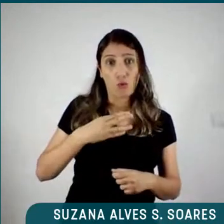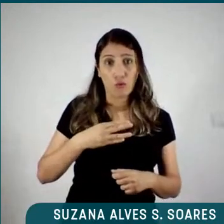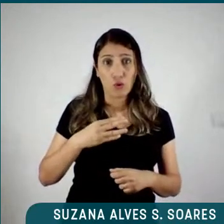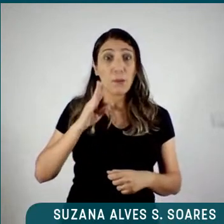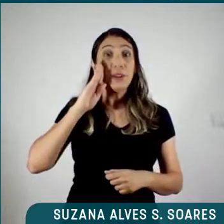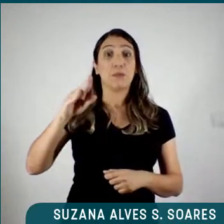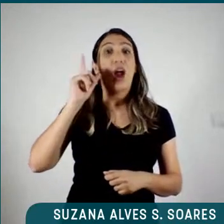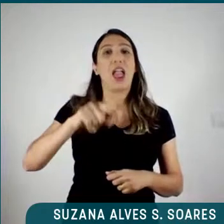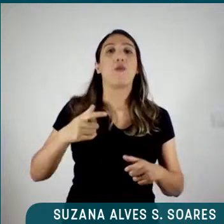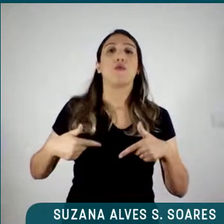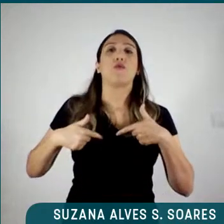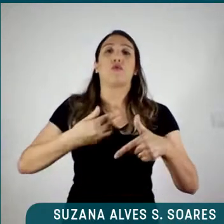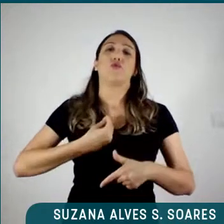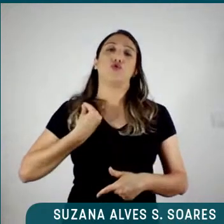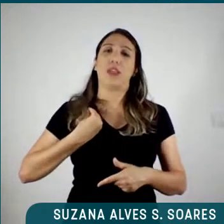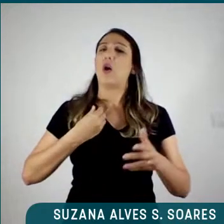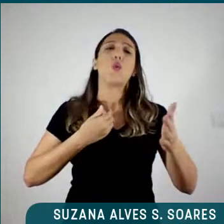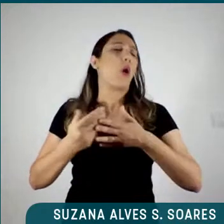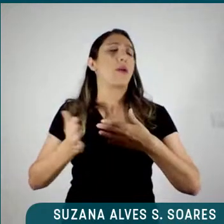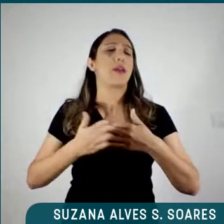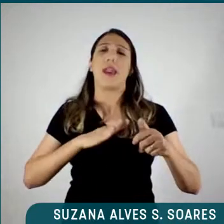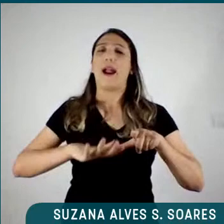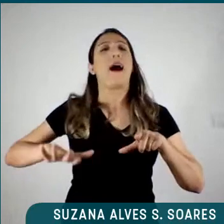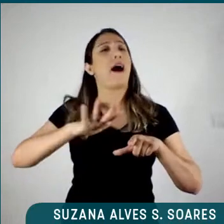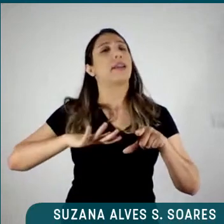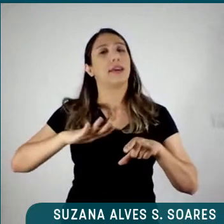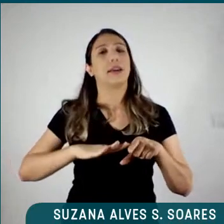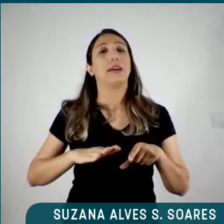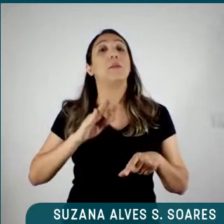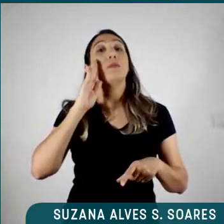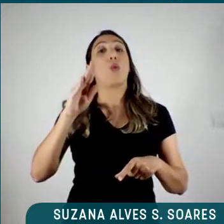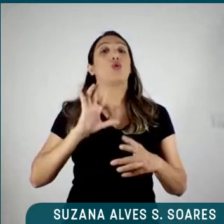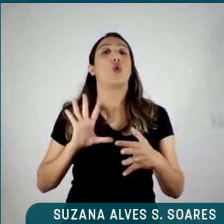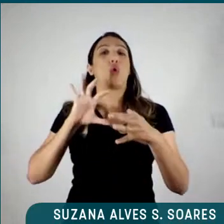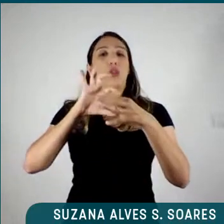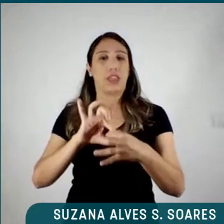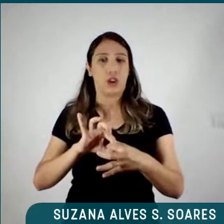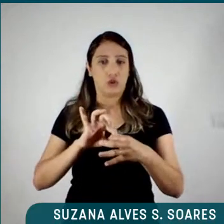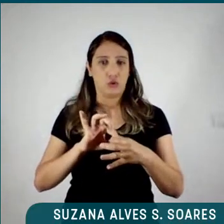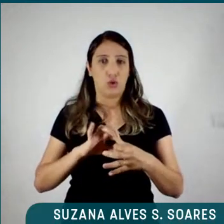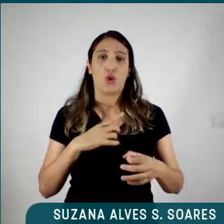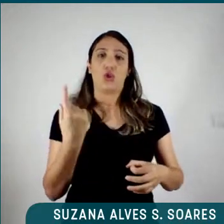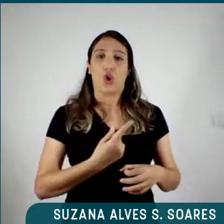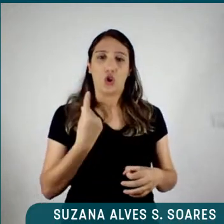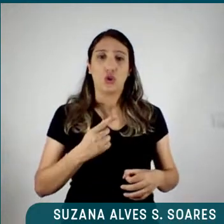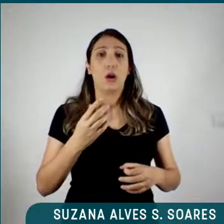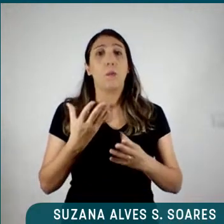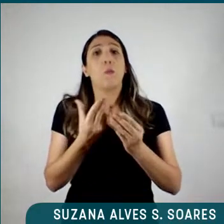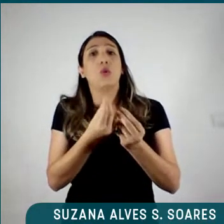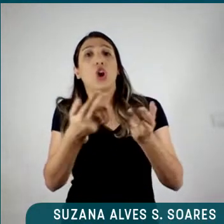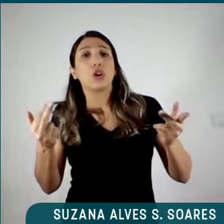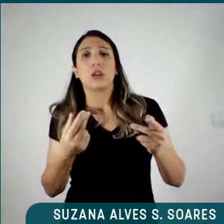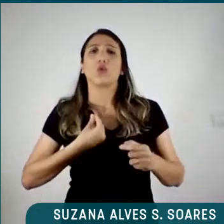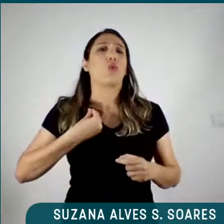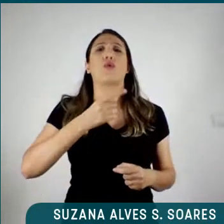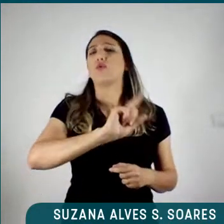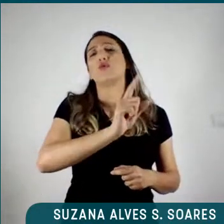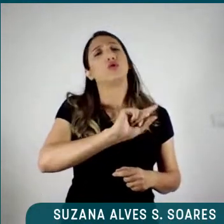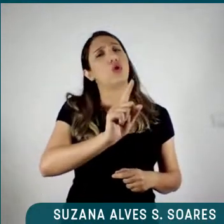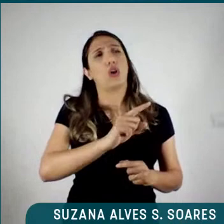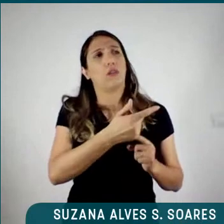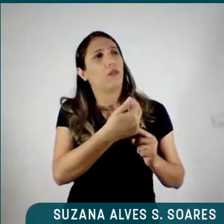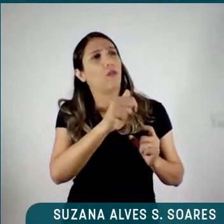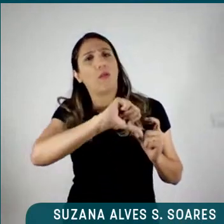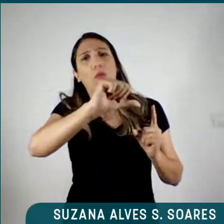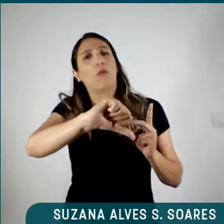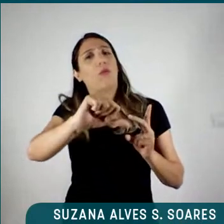happening. But for me, innovation is about making things work independent of the area.